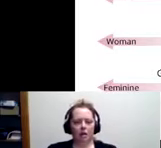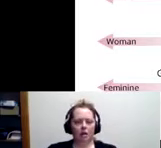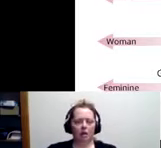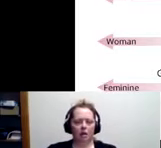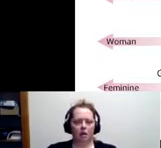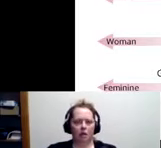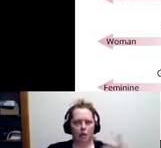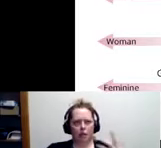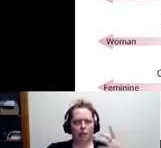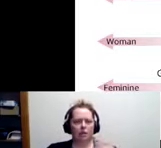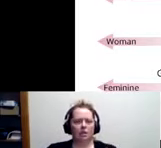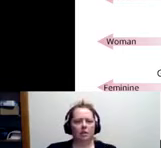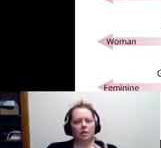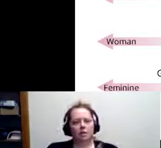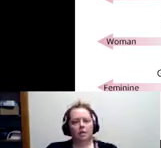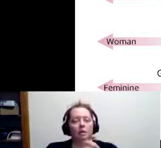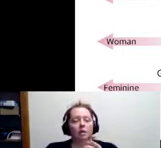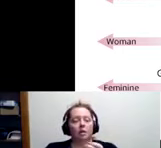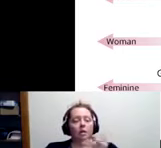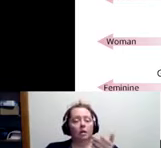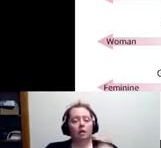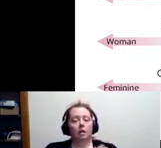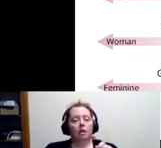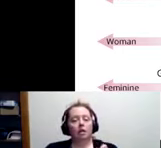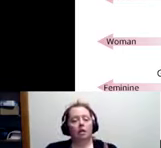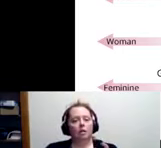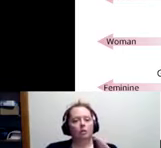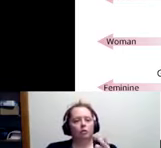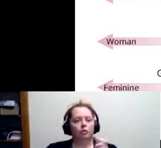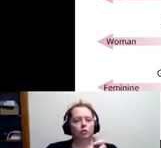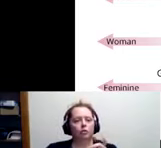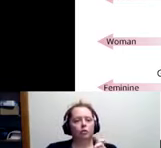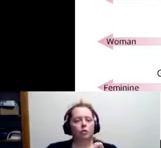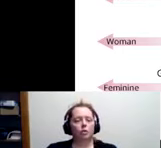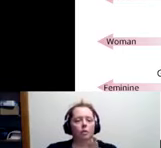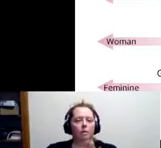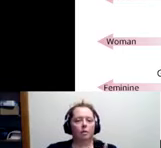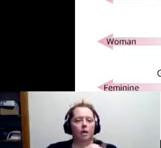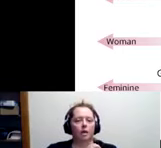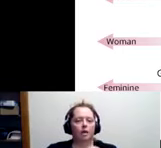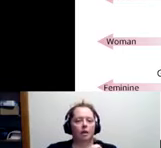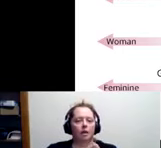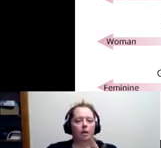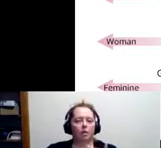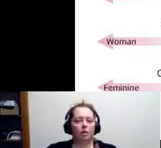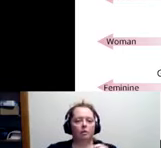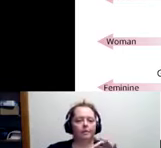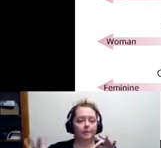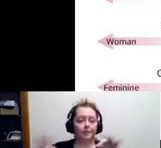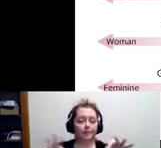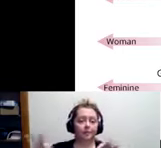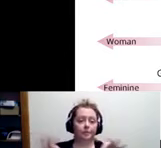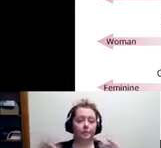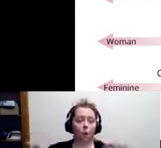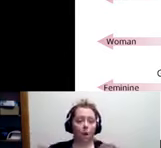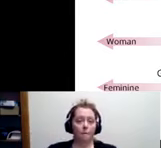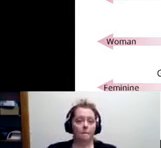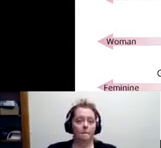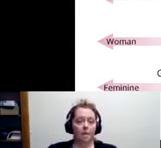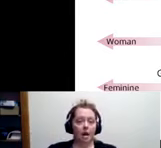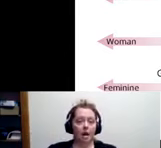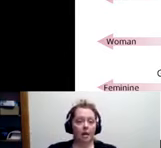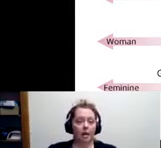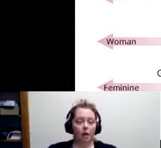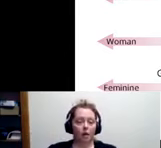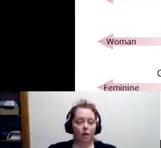So the gender binary. What this is breaking down is the binary and how it's been made up